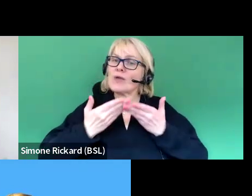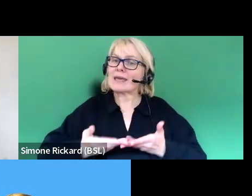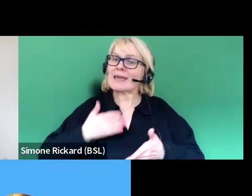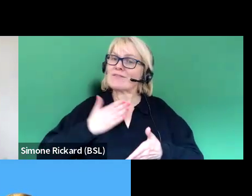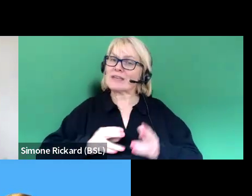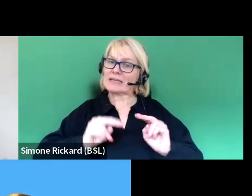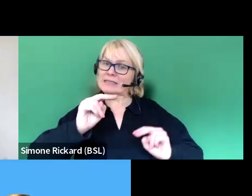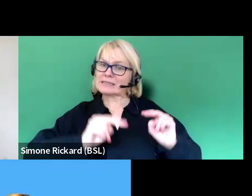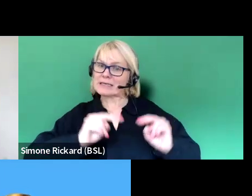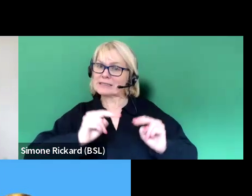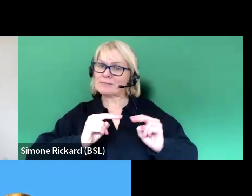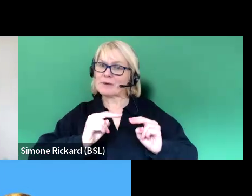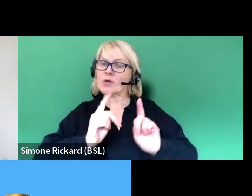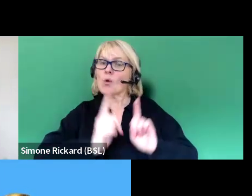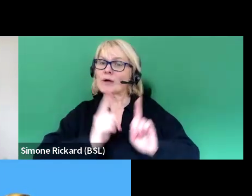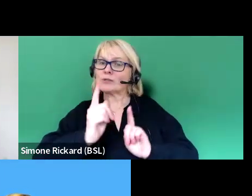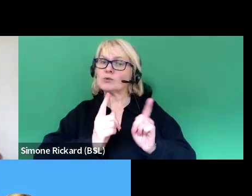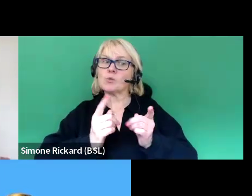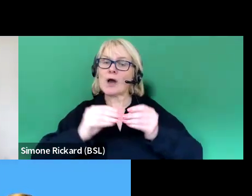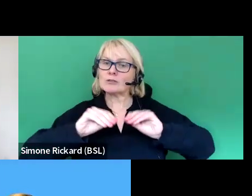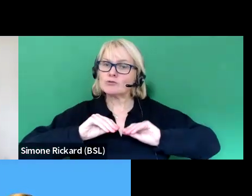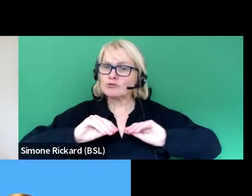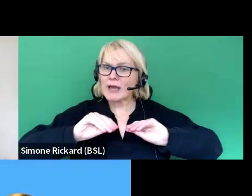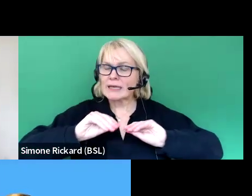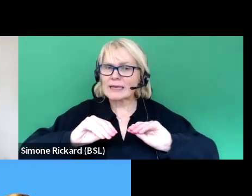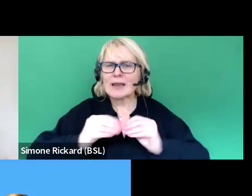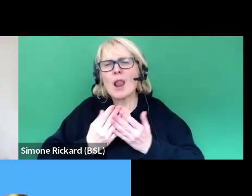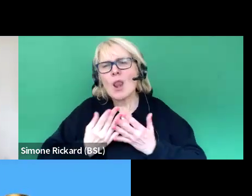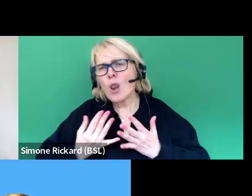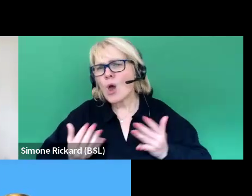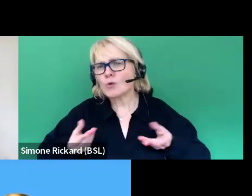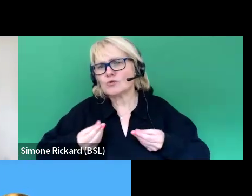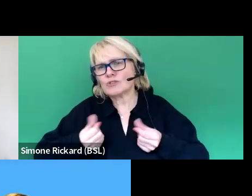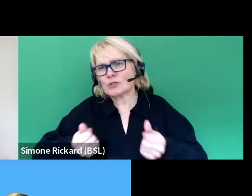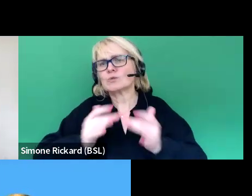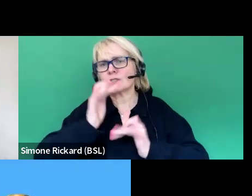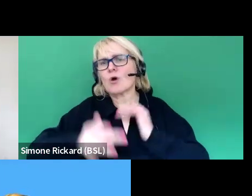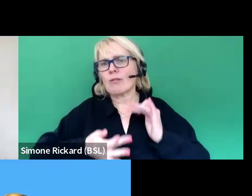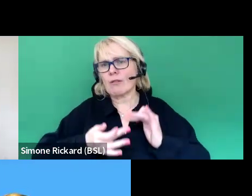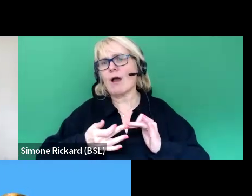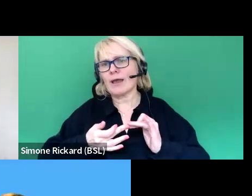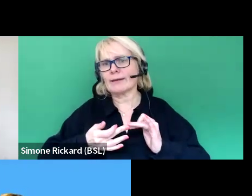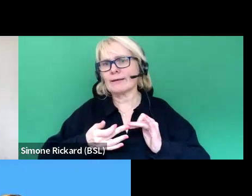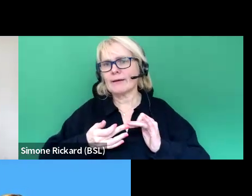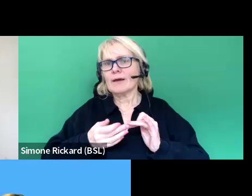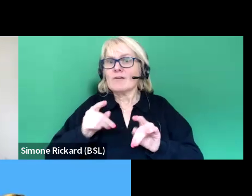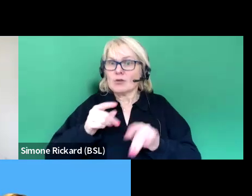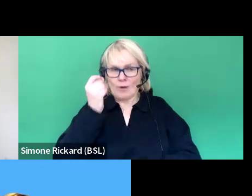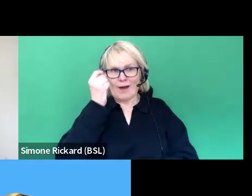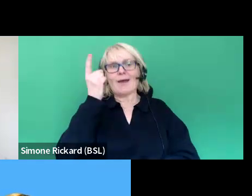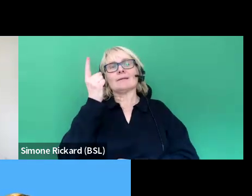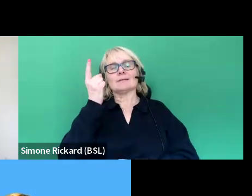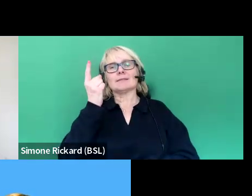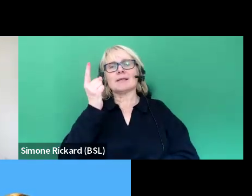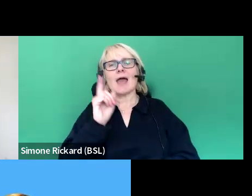one-to-one training, and we've got loads of online resources that you can access to understand adaptations that are